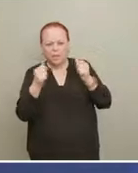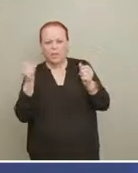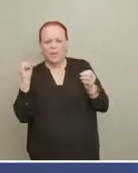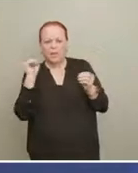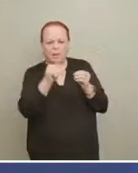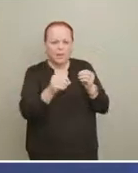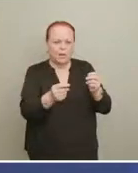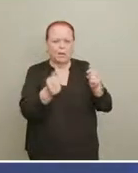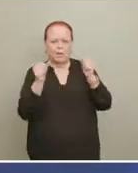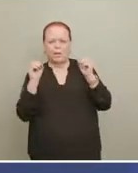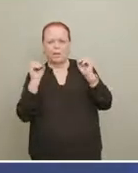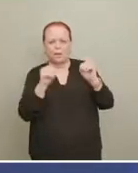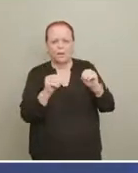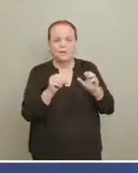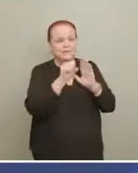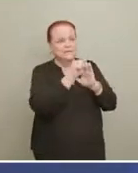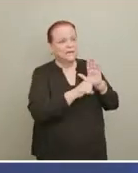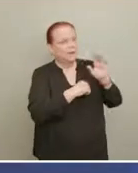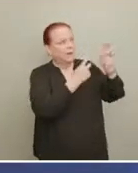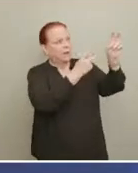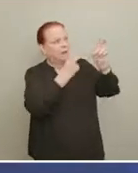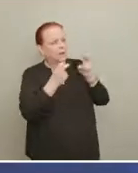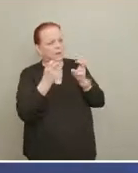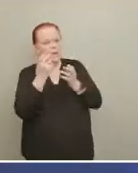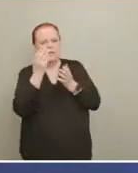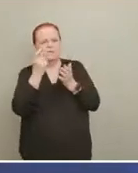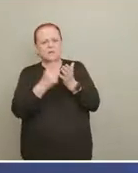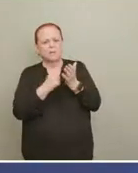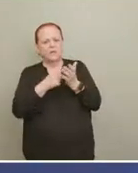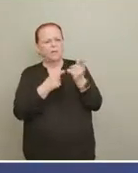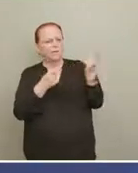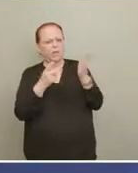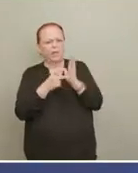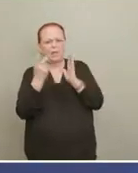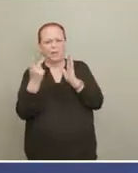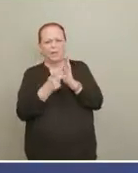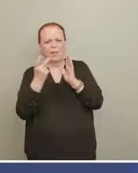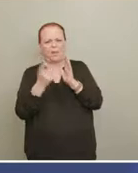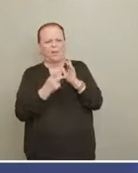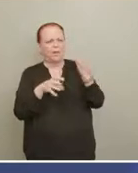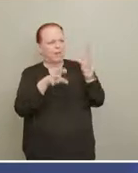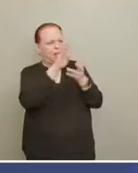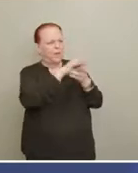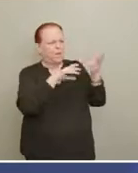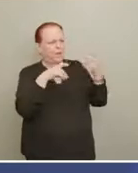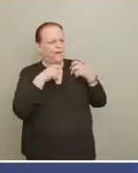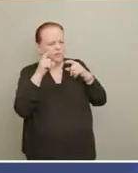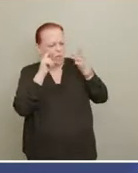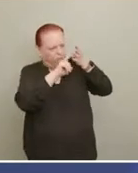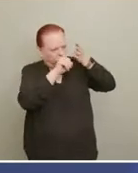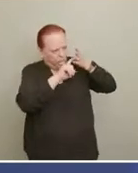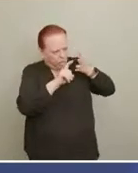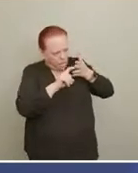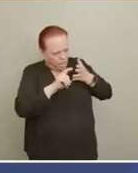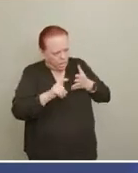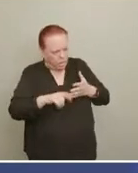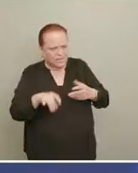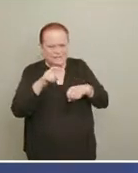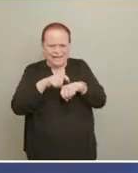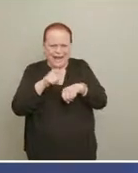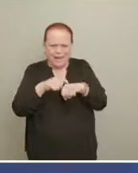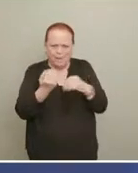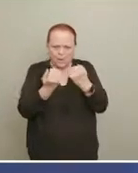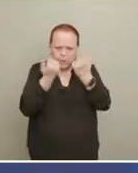right? And usually it's cumulative data that my staff have to scrub. As time go on, more people are in